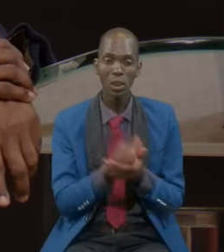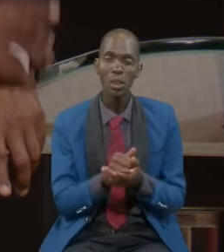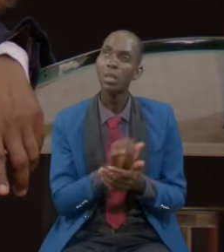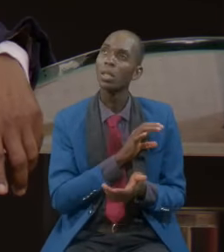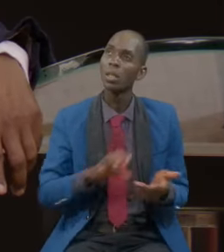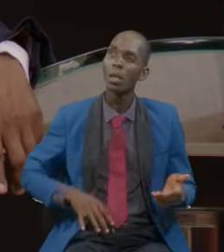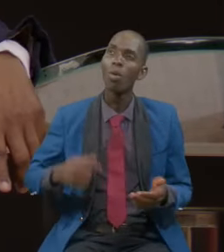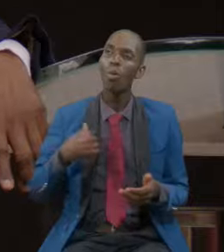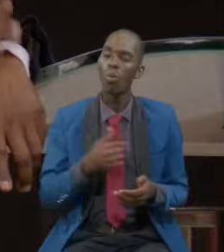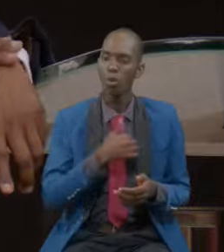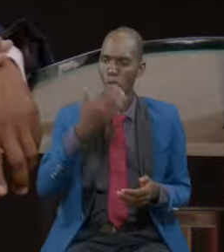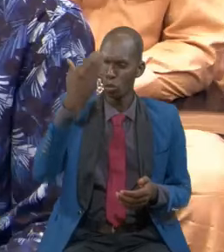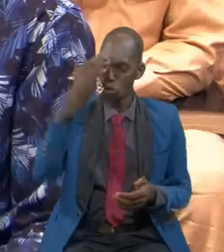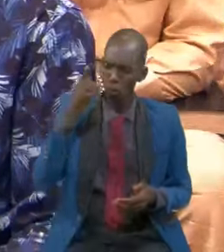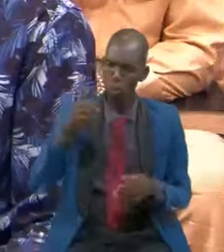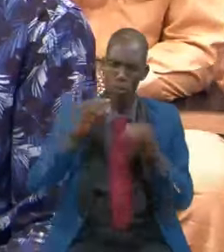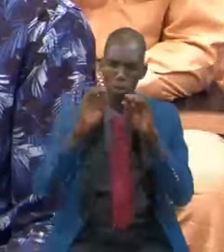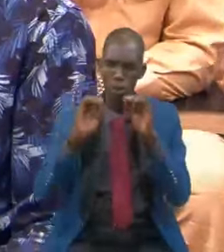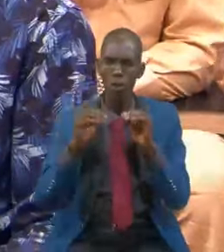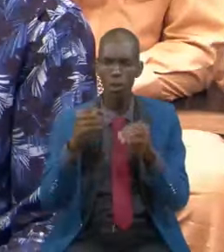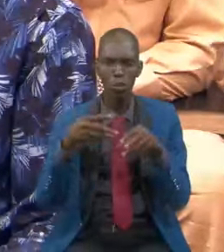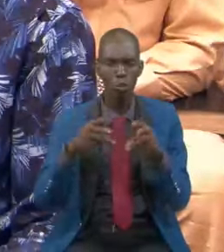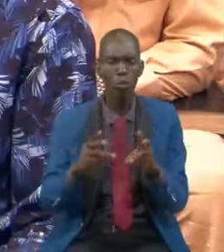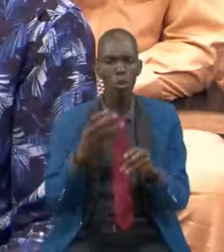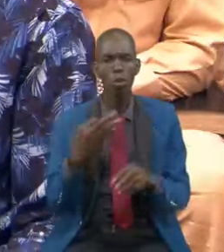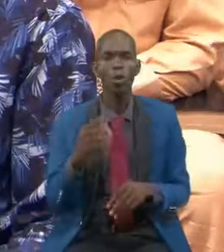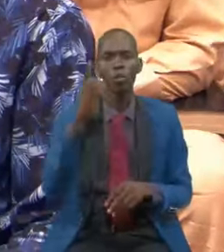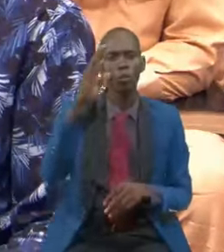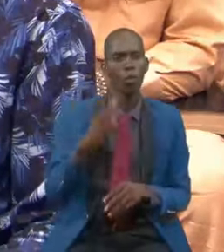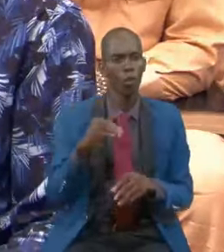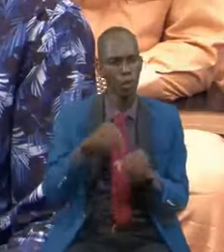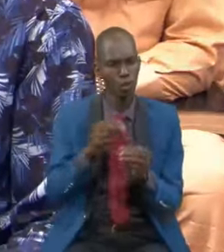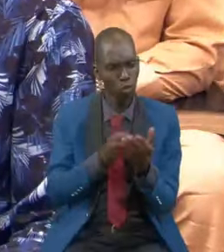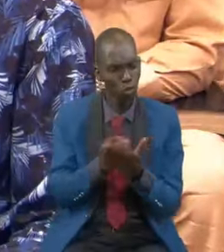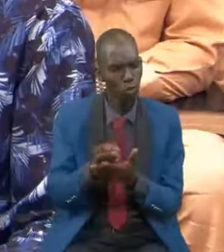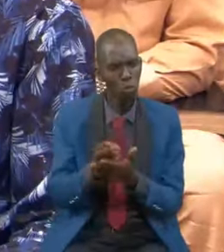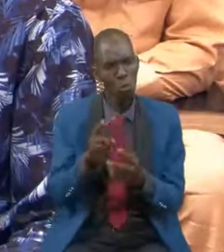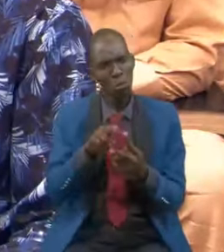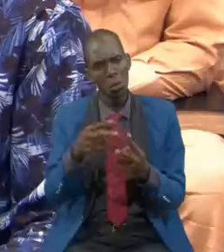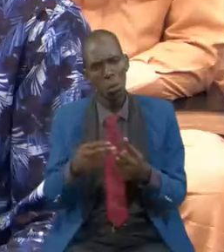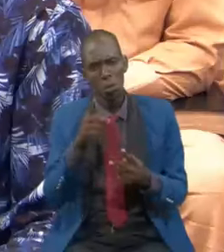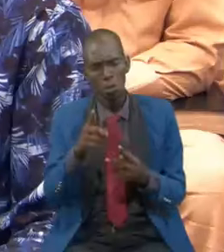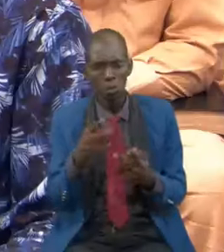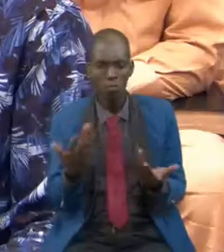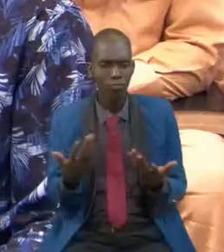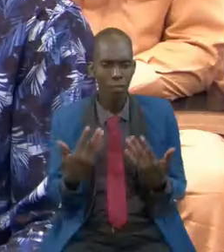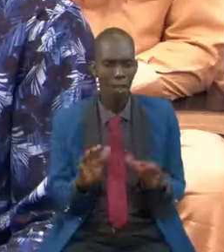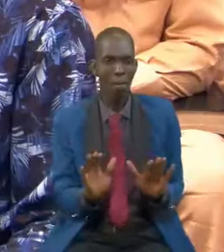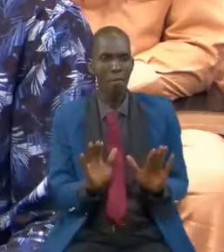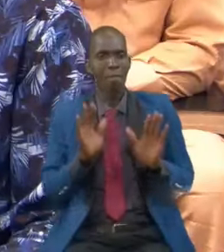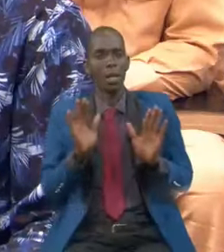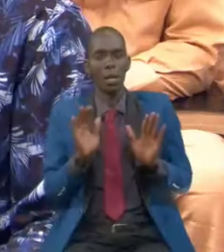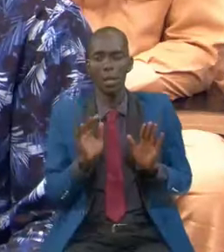God in truth. Neither carest thou for any man. Neither